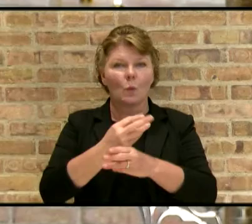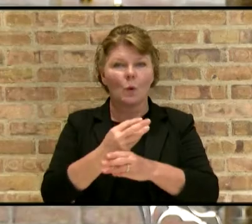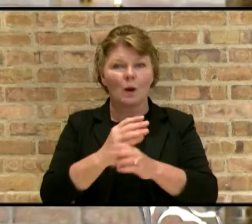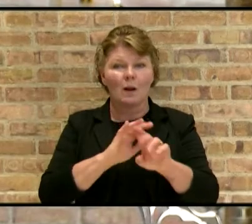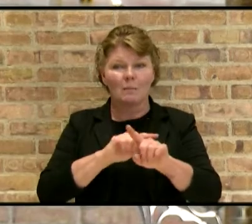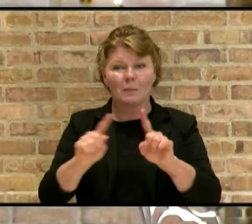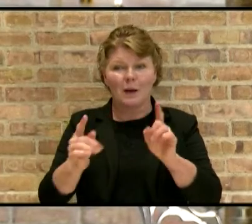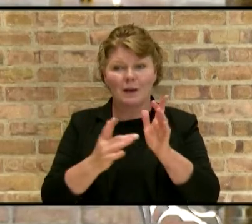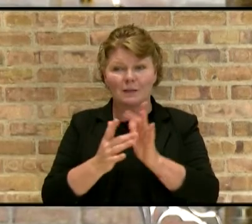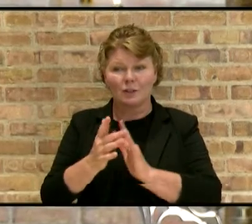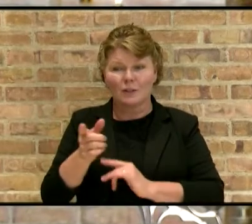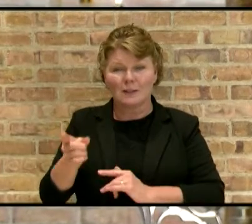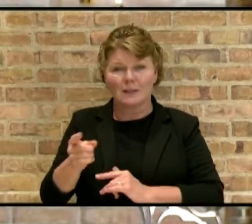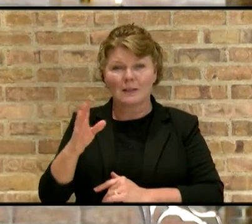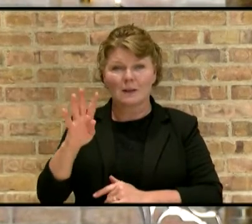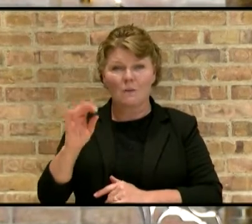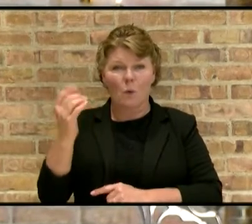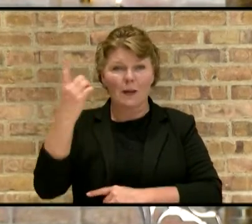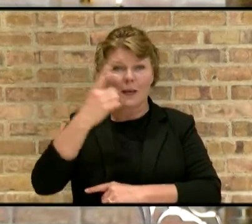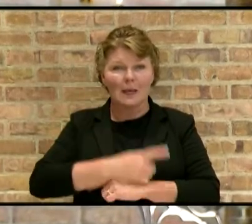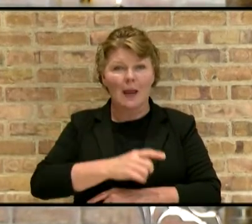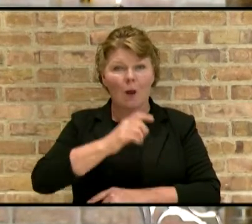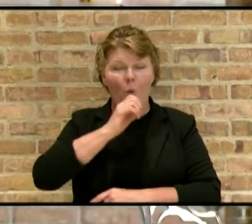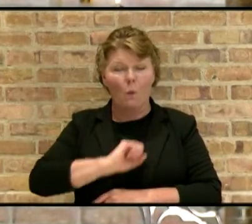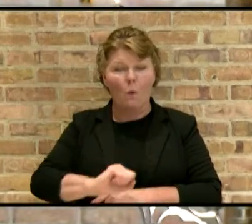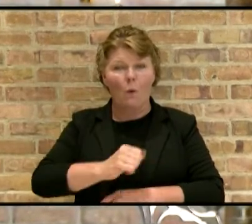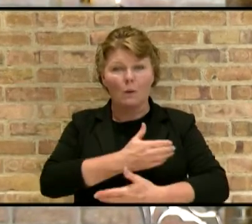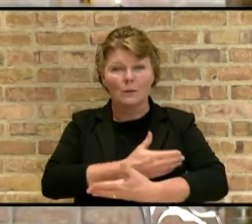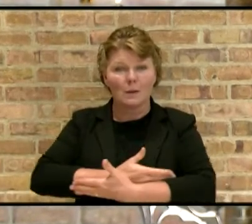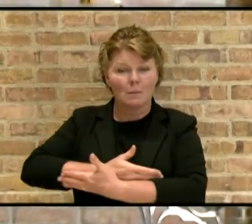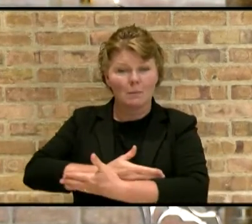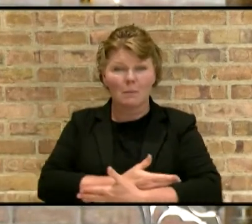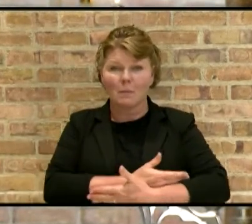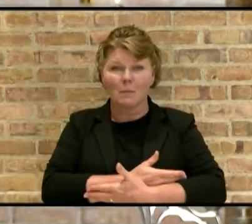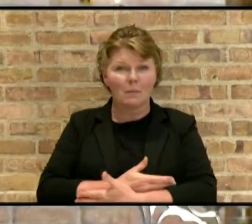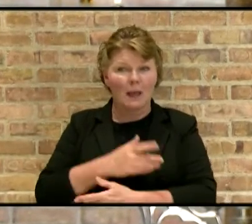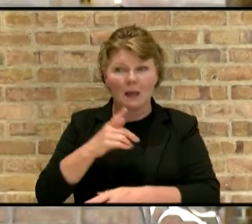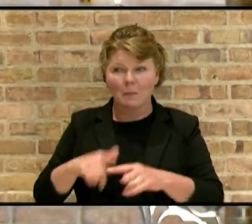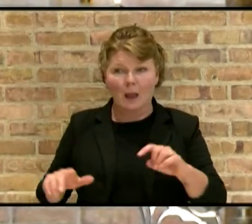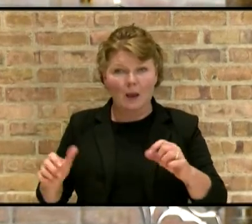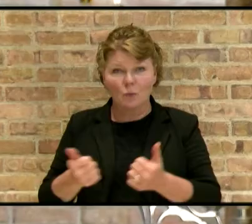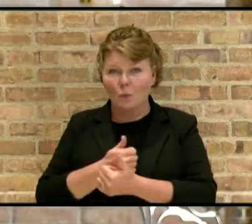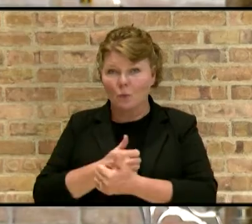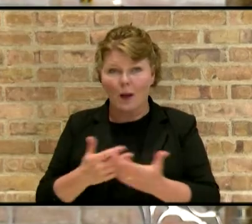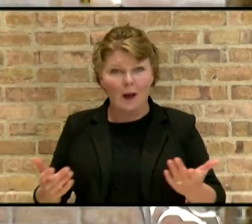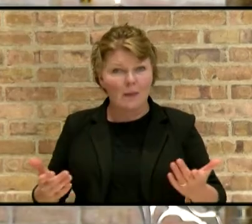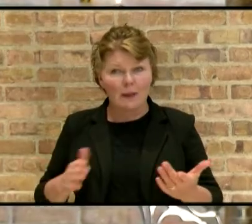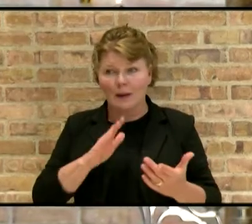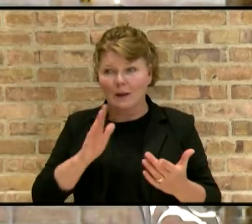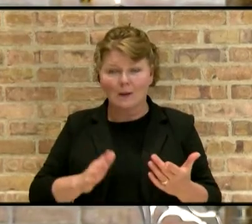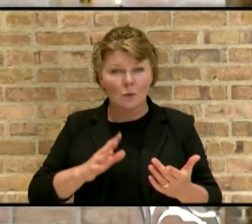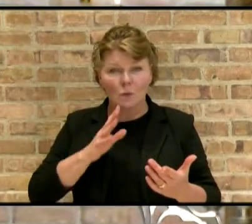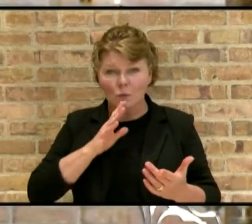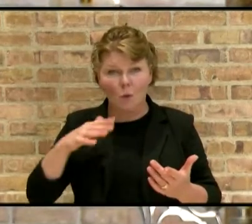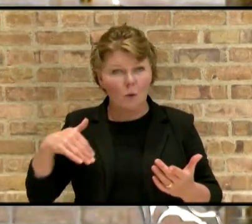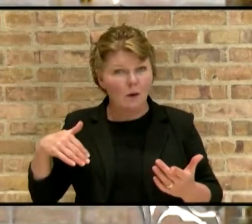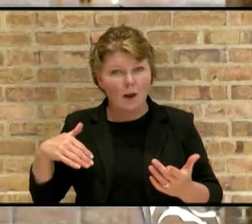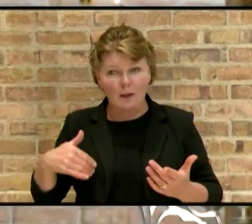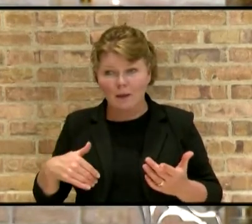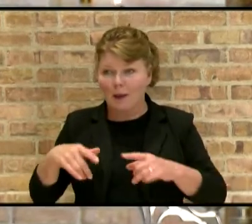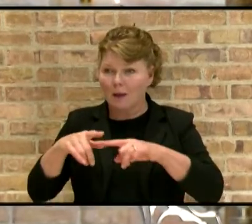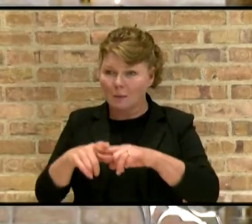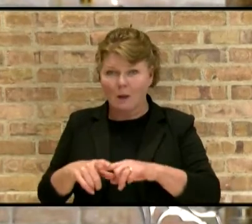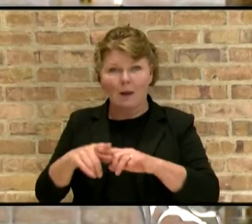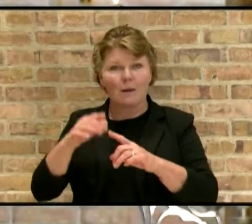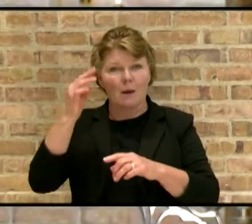just a helpless 40-day-old child. He had never uttered a single word. He was totally dependent